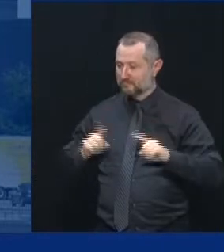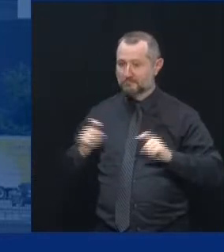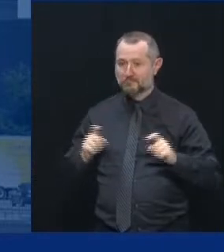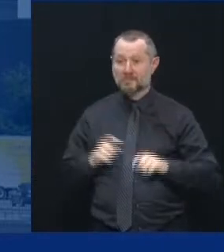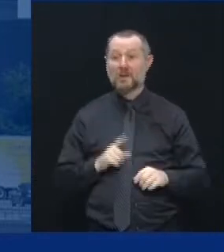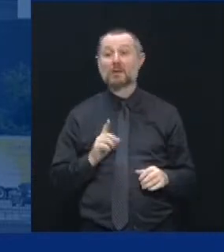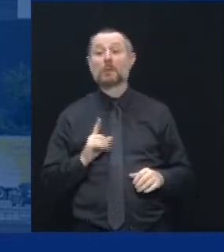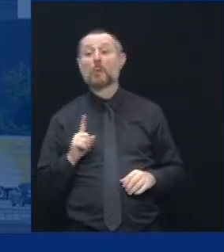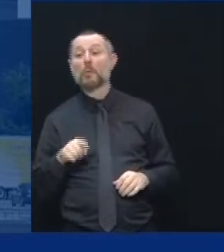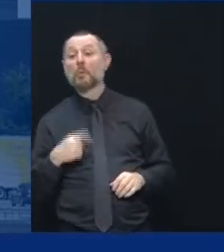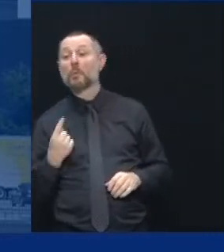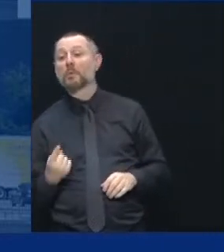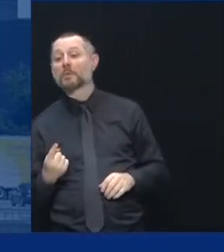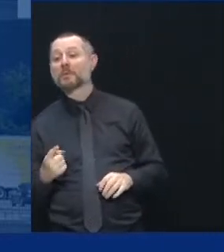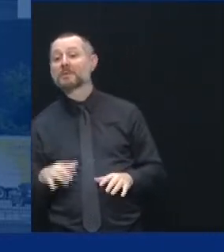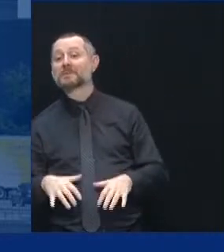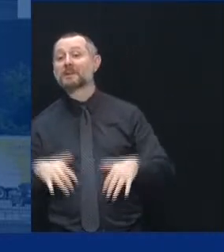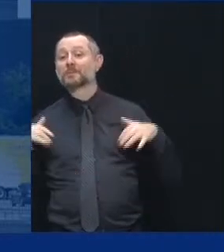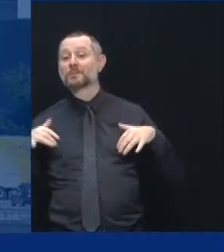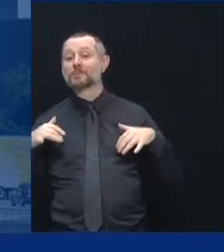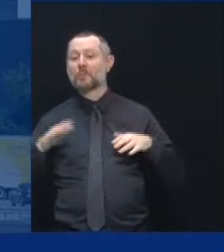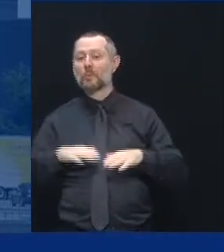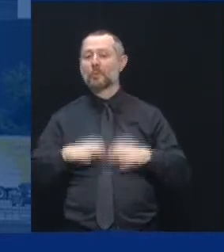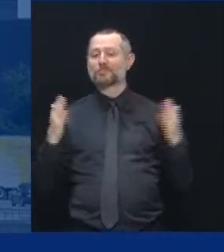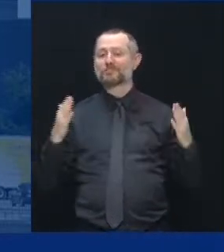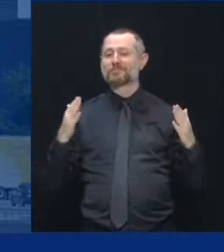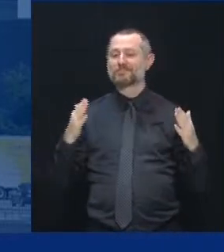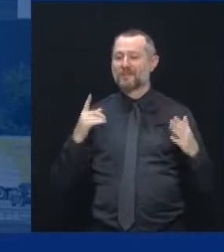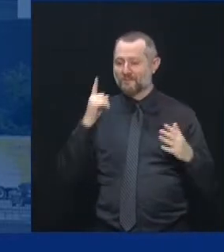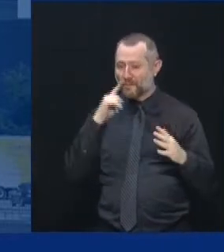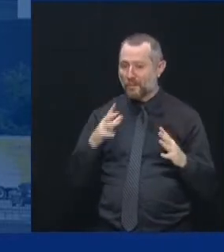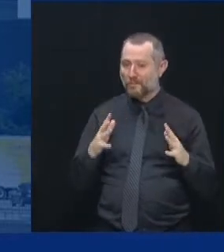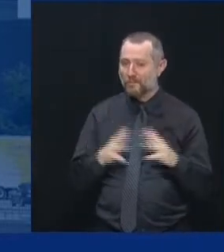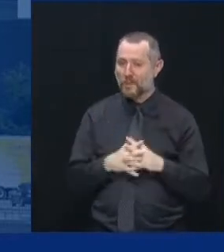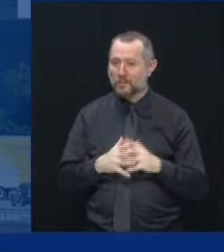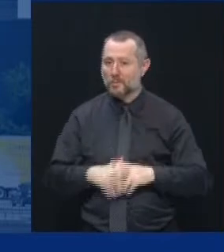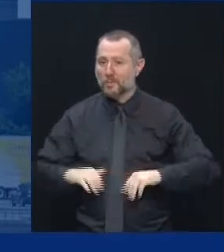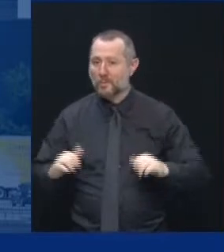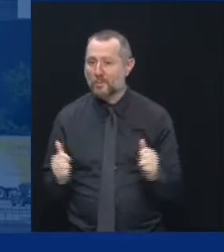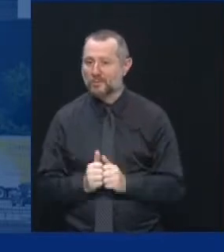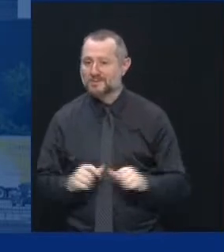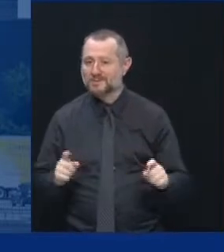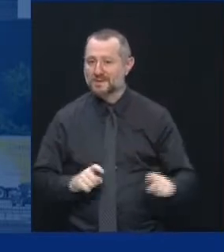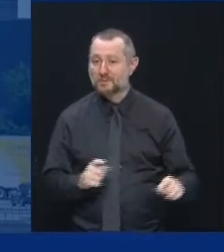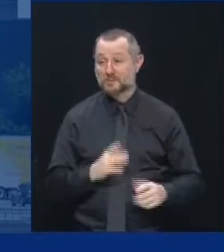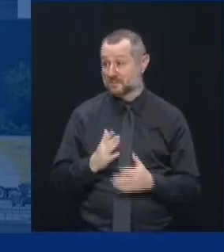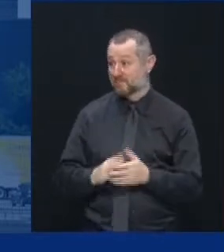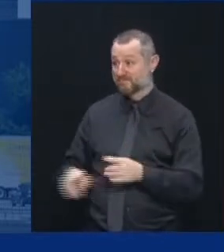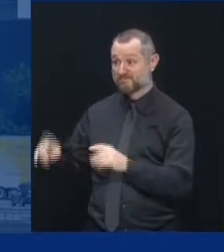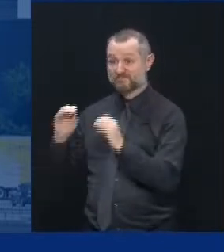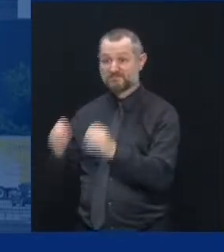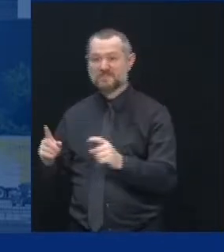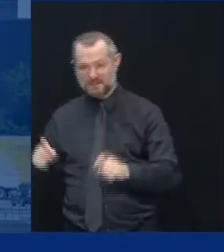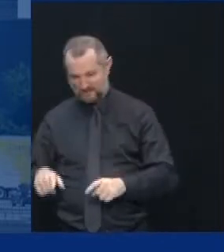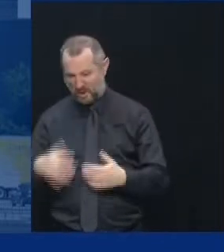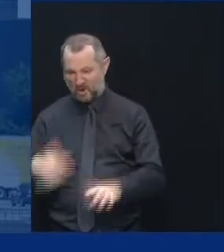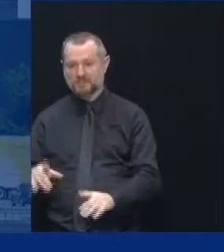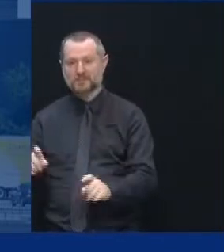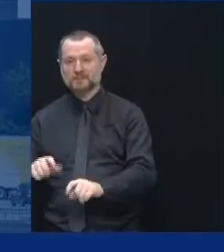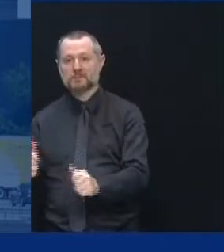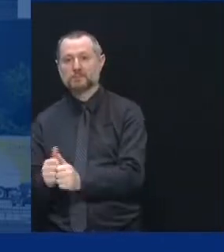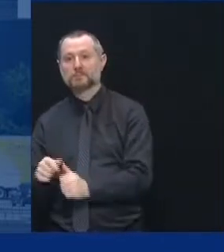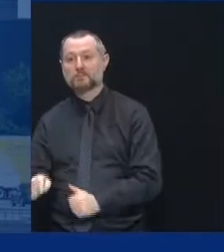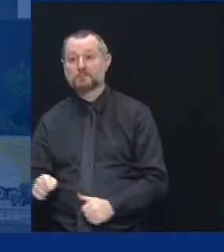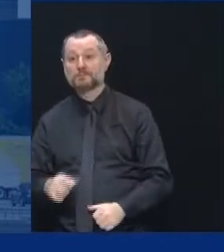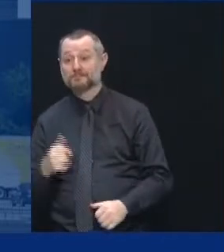up for football with testing, believe it or not, was what we did here in New York. The testing to